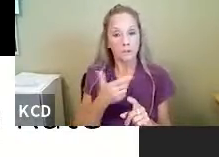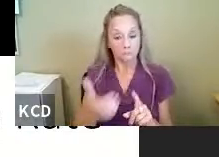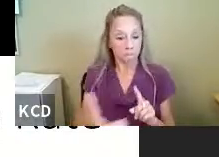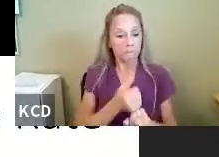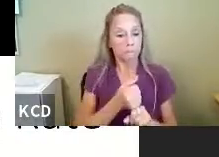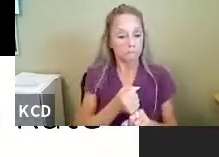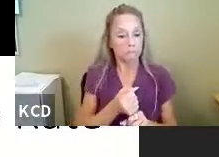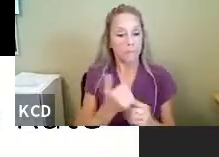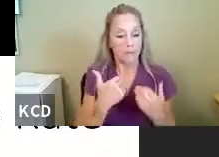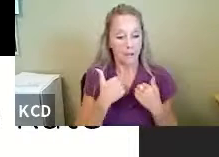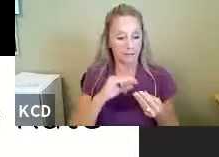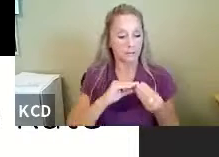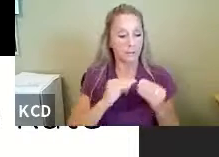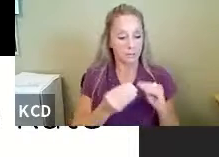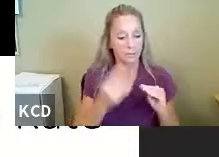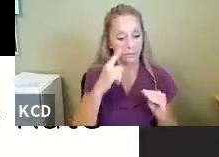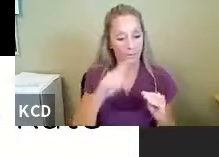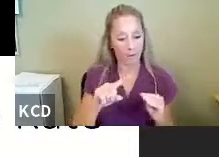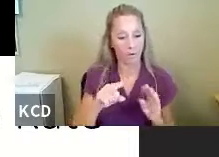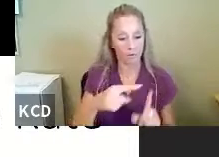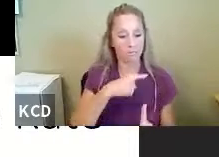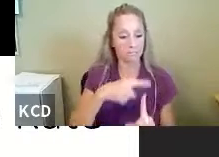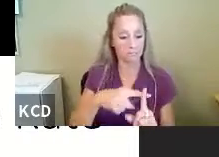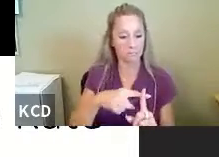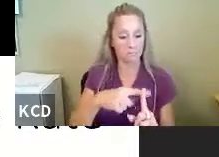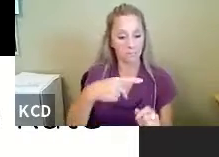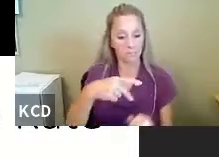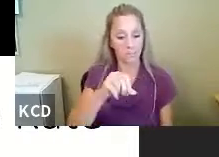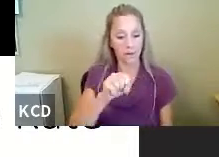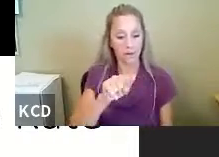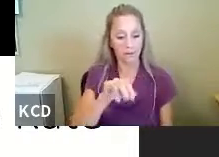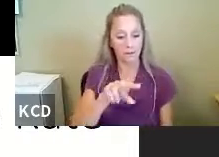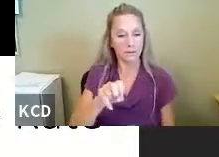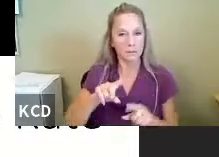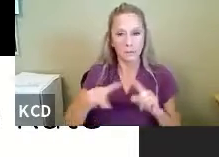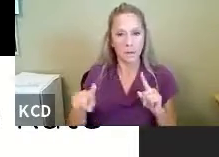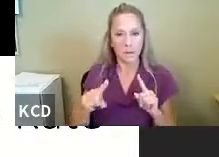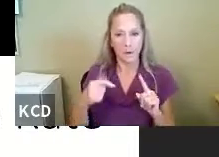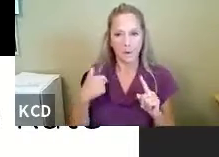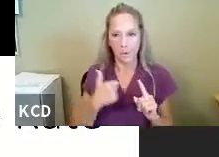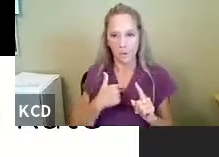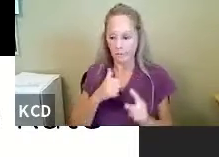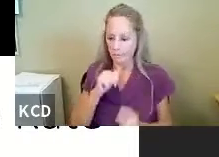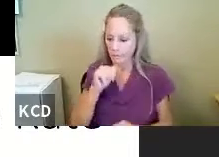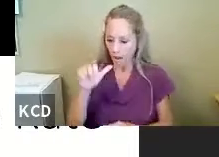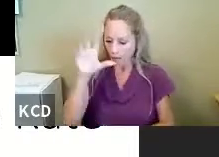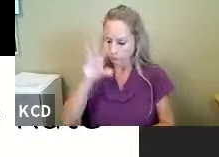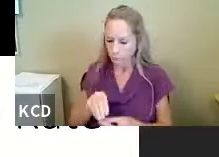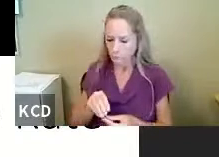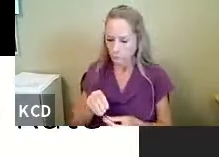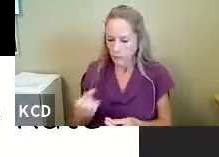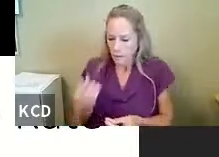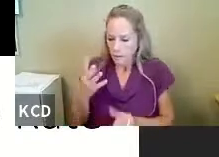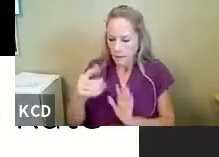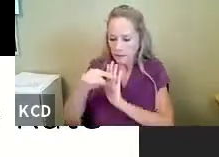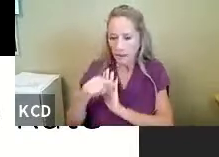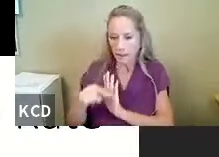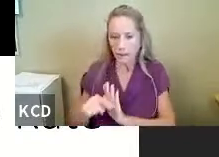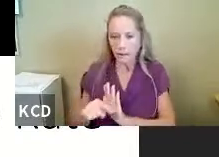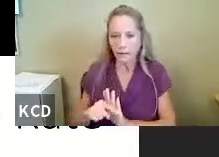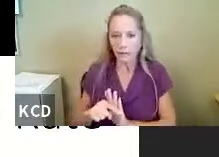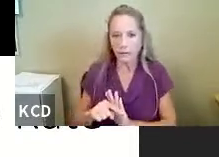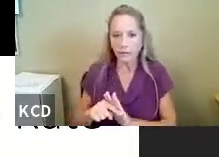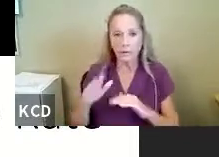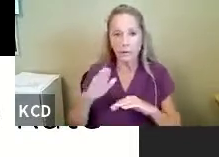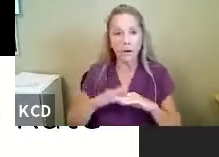not be capturing all the negatives. And so, for example, if you see that 10.2% spike on the left-hand